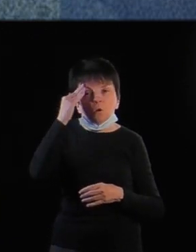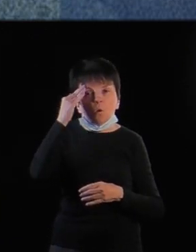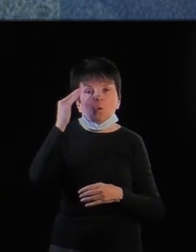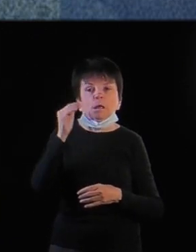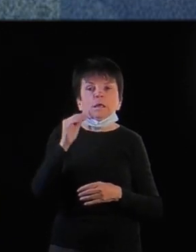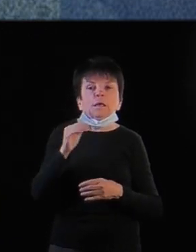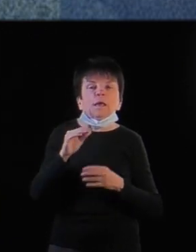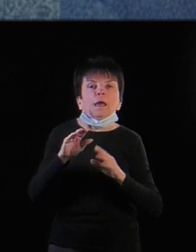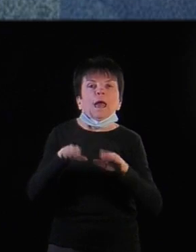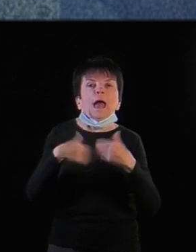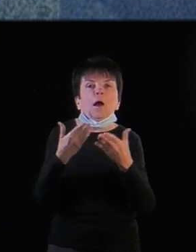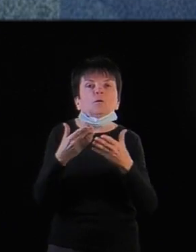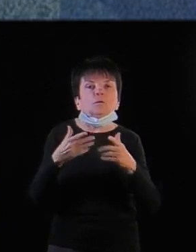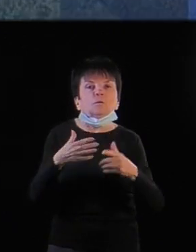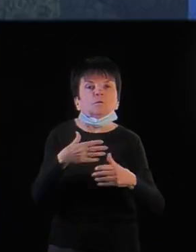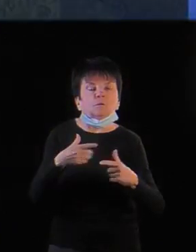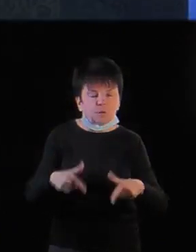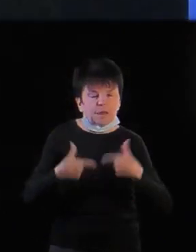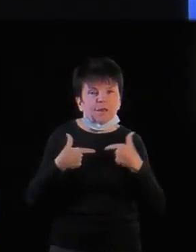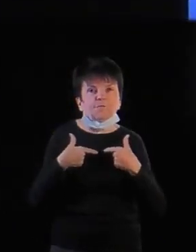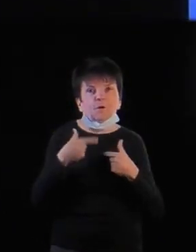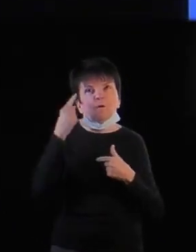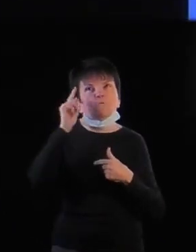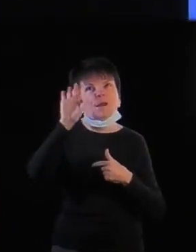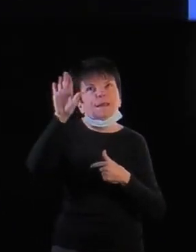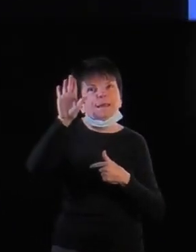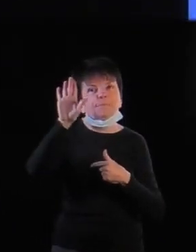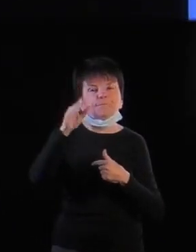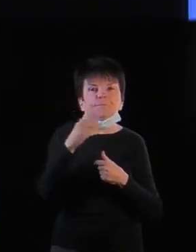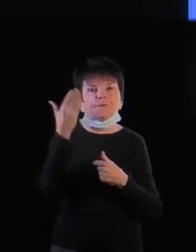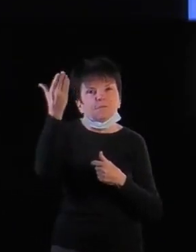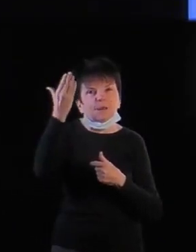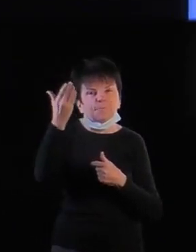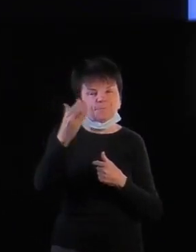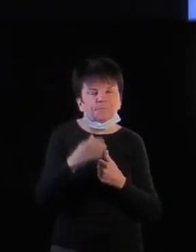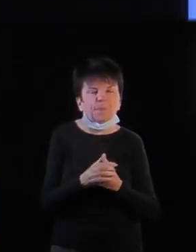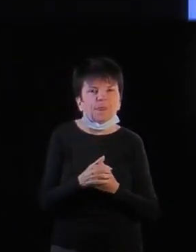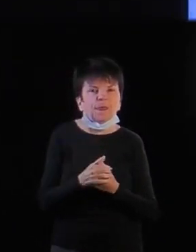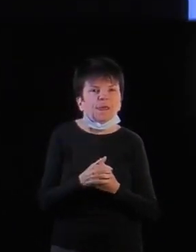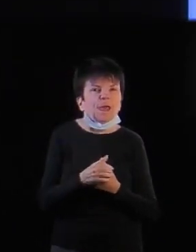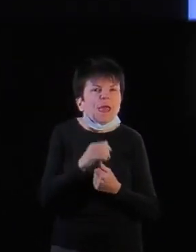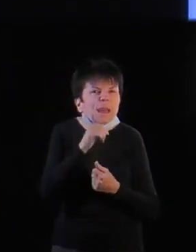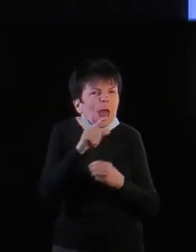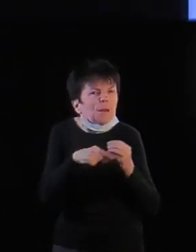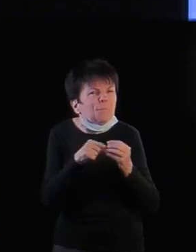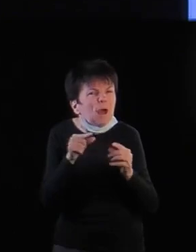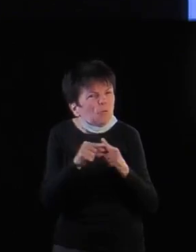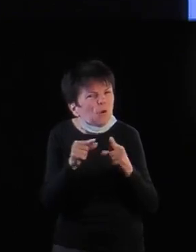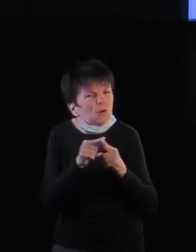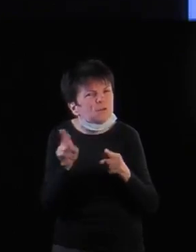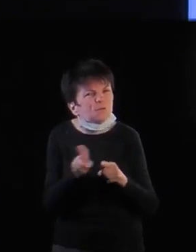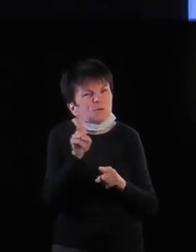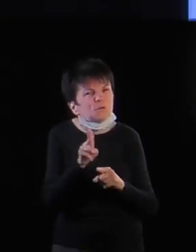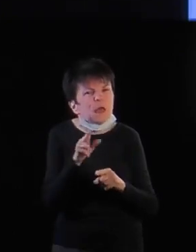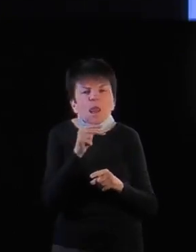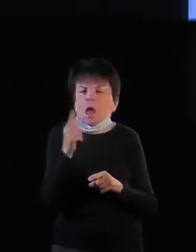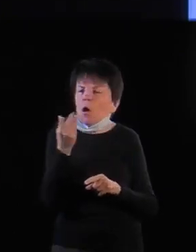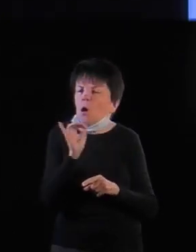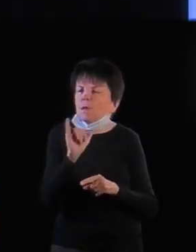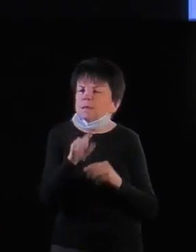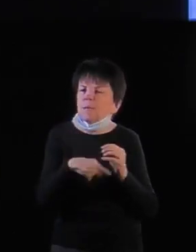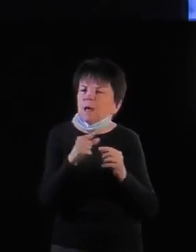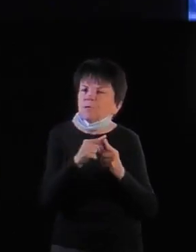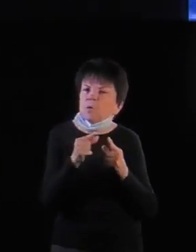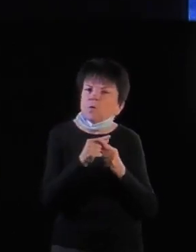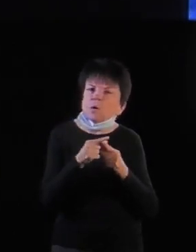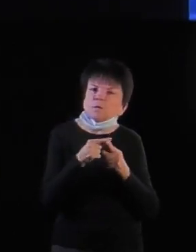things are really what I want to focus on here today, because it's not about the words that you say, even as I'm preaching to you today. It's not always about the words that I say, but